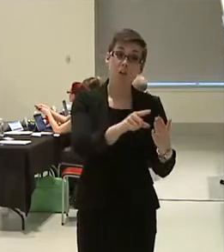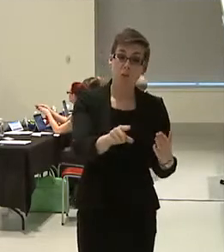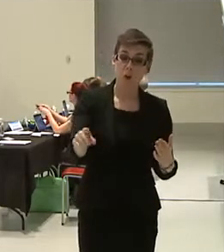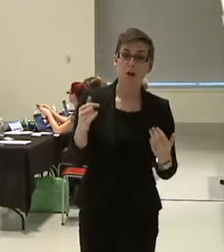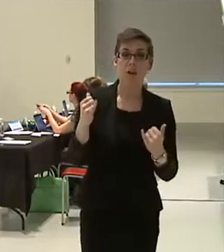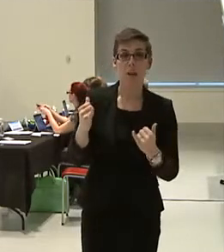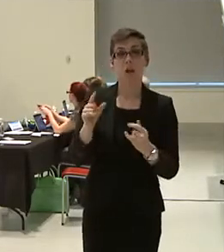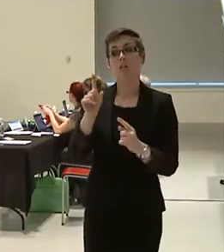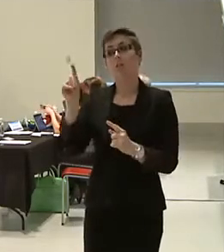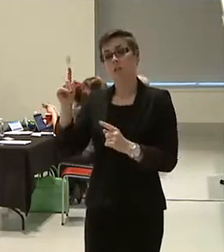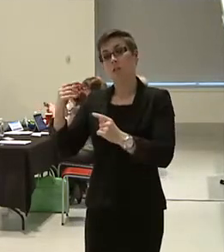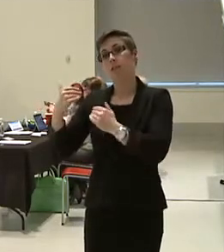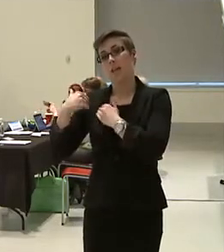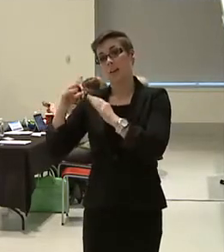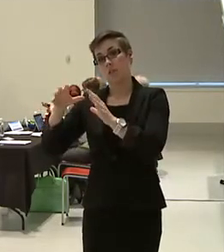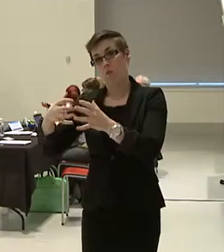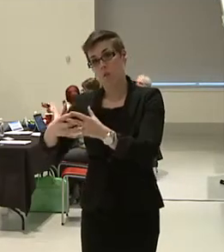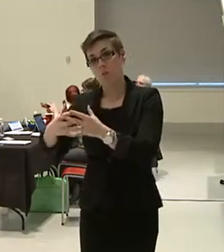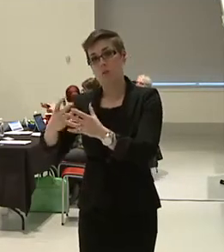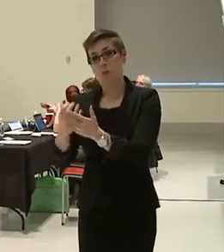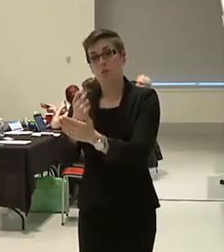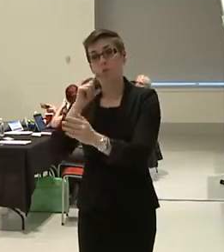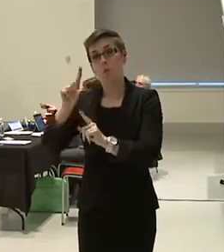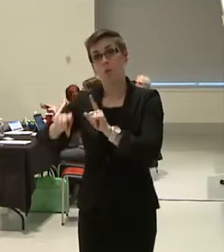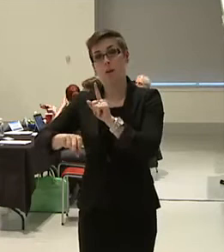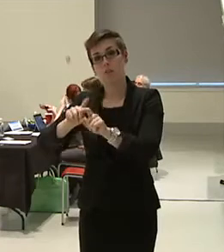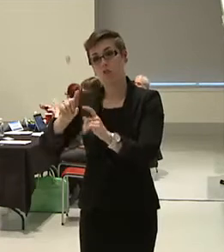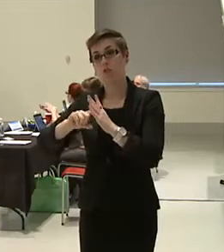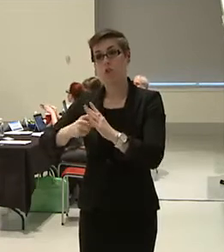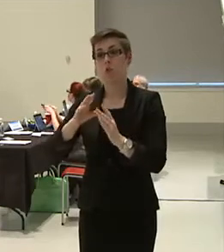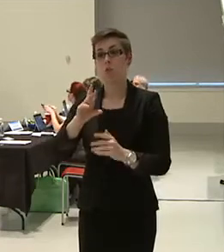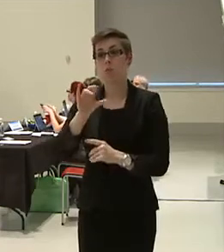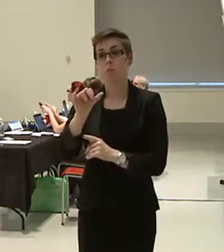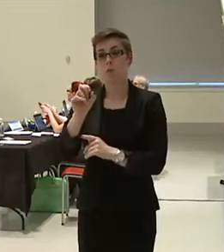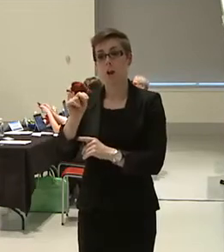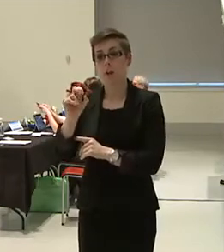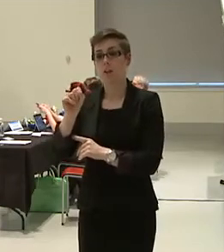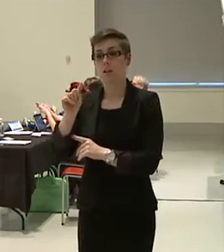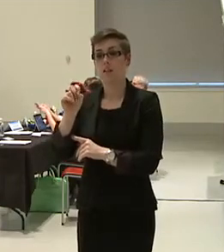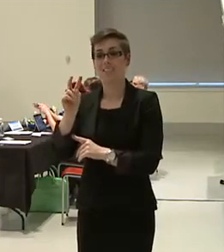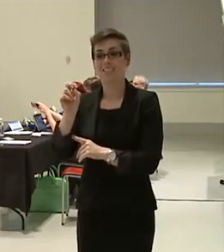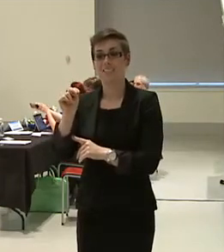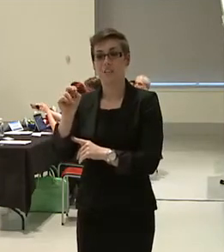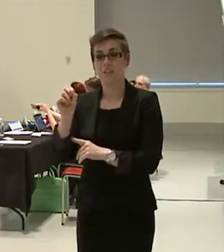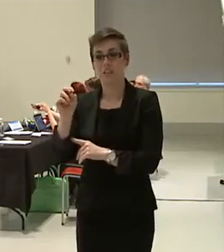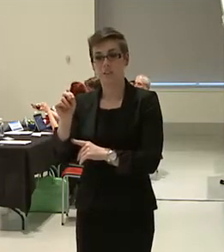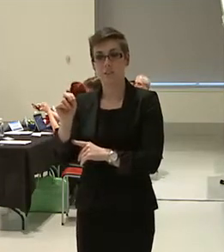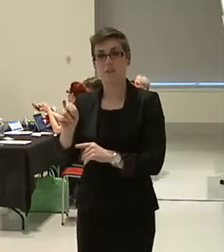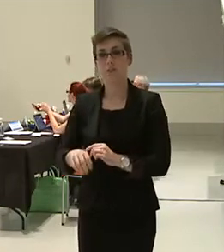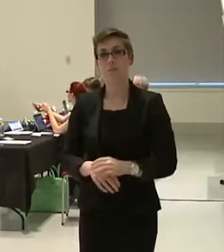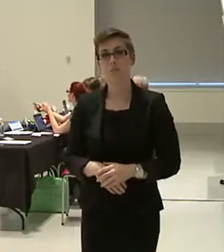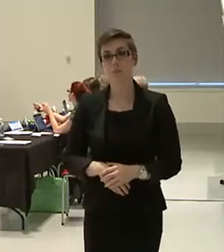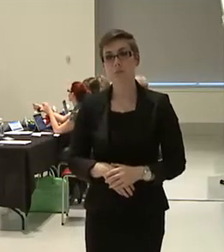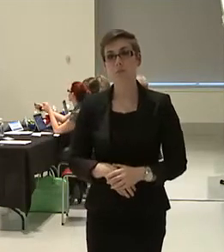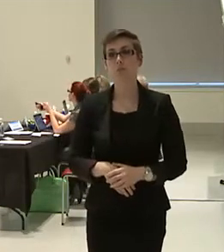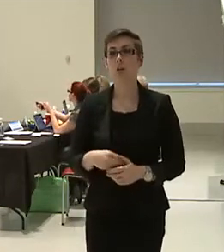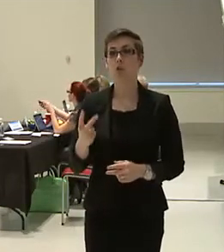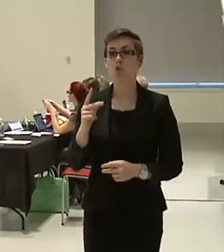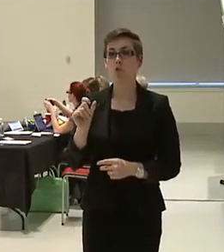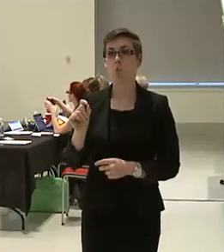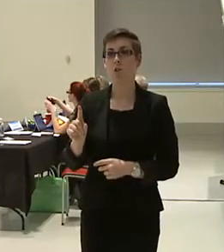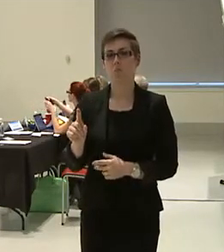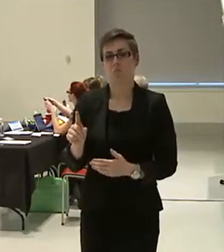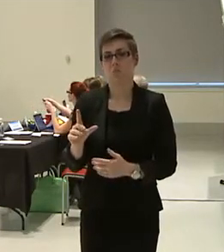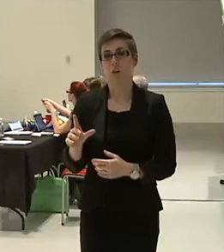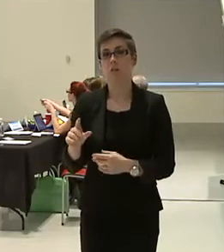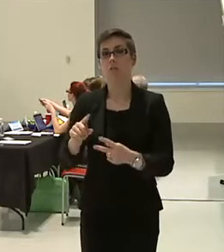for questions, starting with Brian Stevenson, followed by Sean Smoot. I have just two questions.